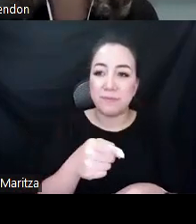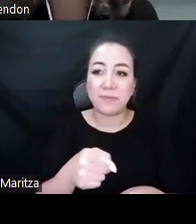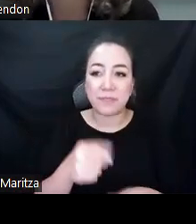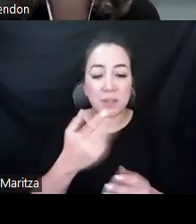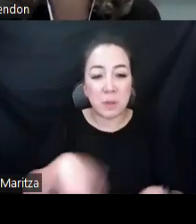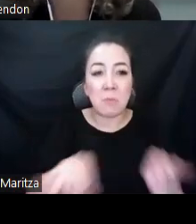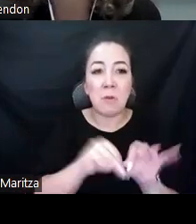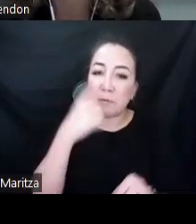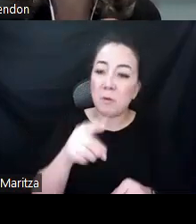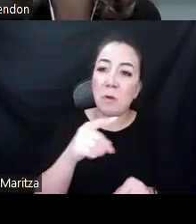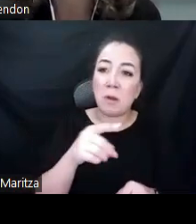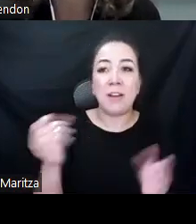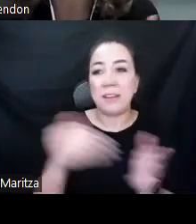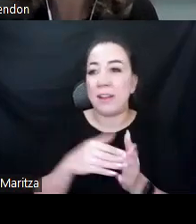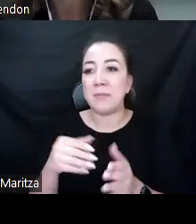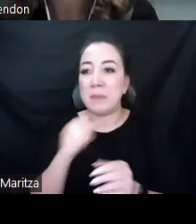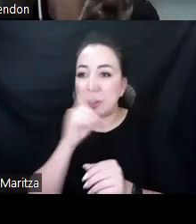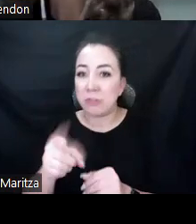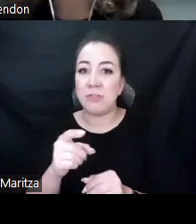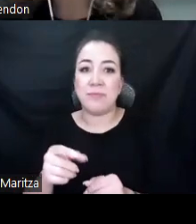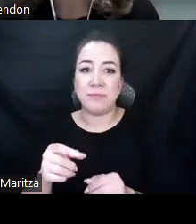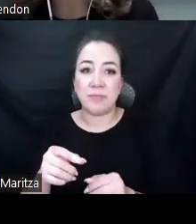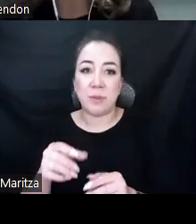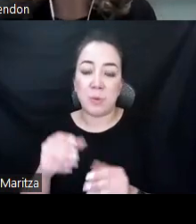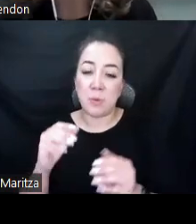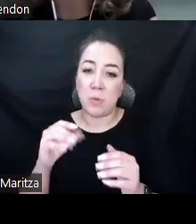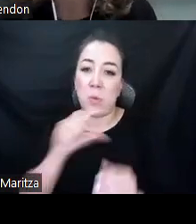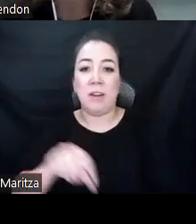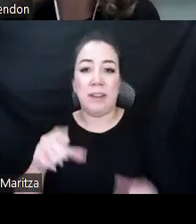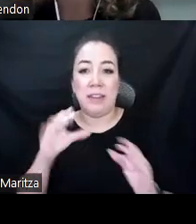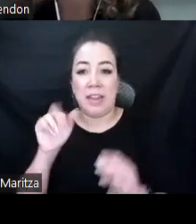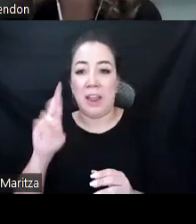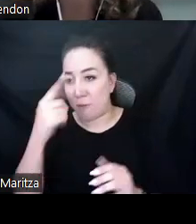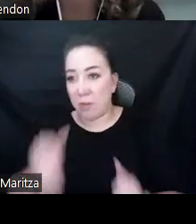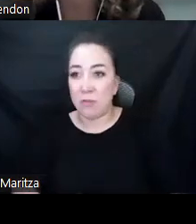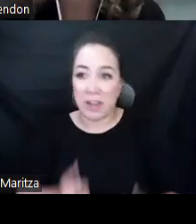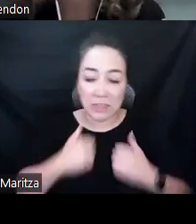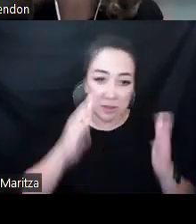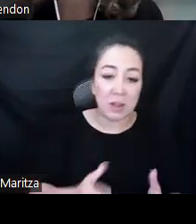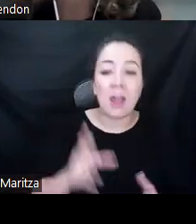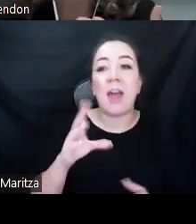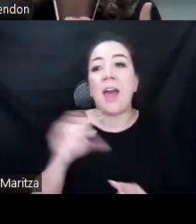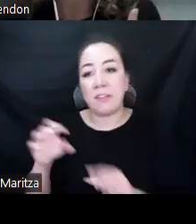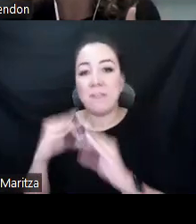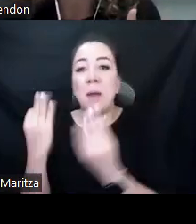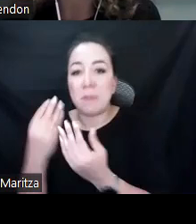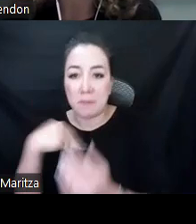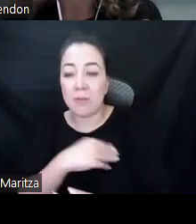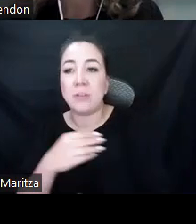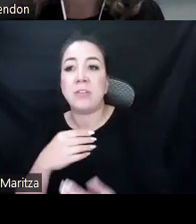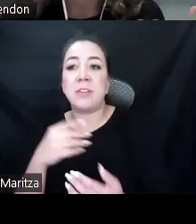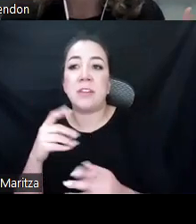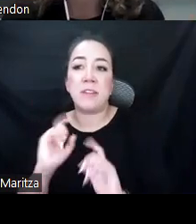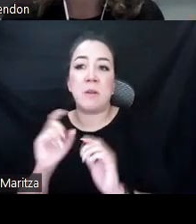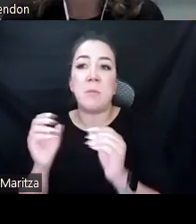important for, again, ensuring quality care for the resident, as well as giving the caregiver, the family members, a little bit